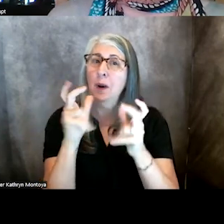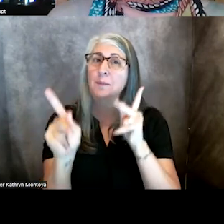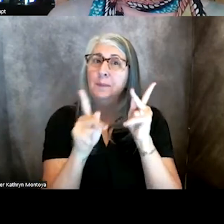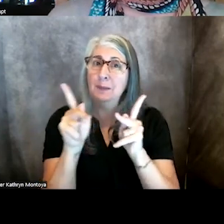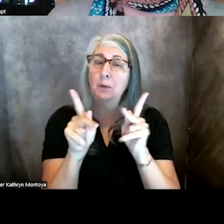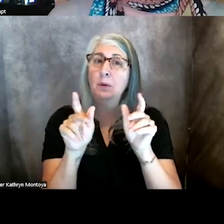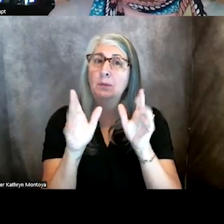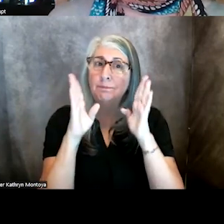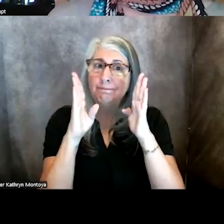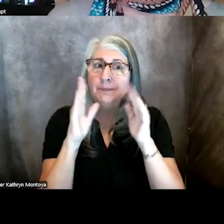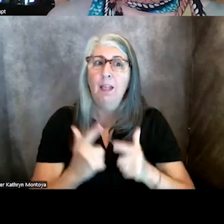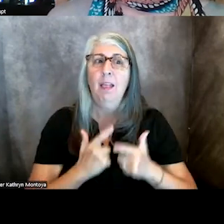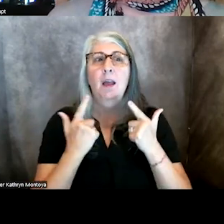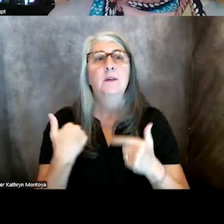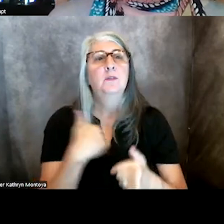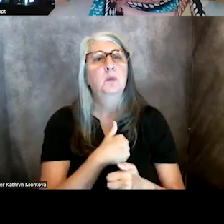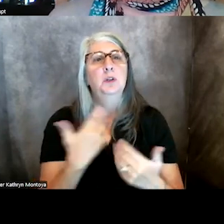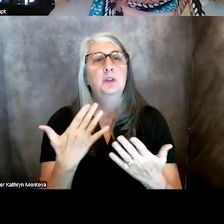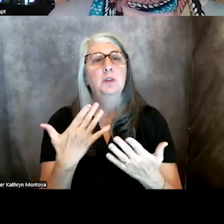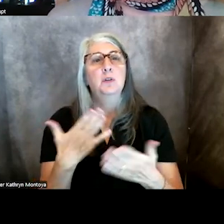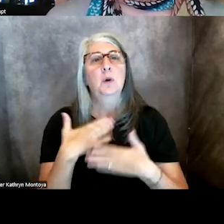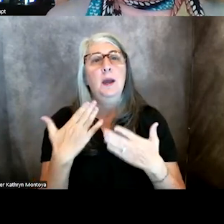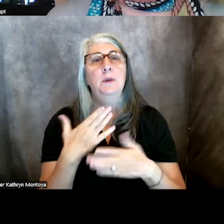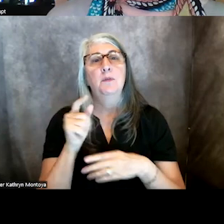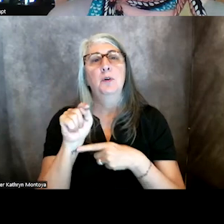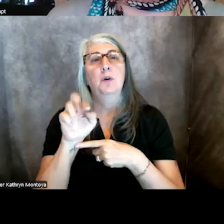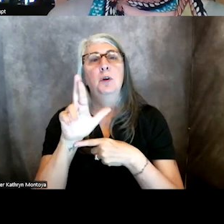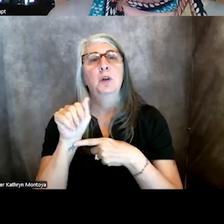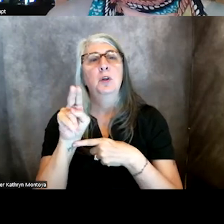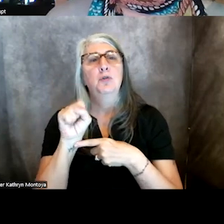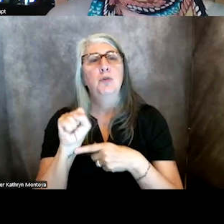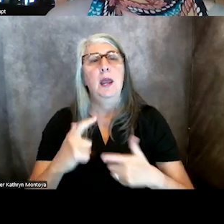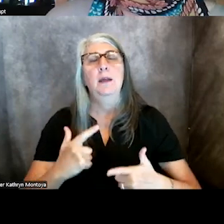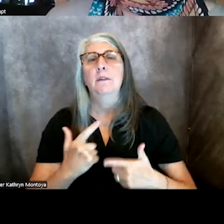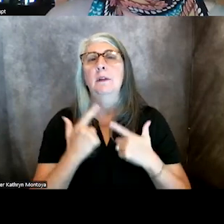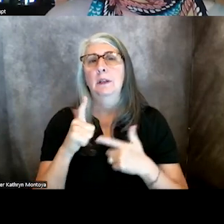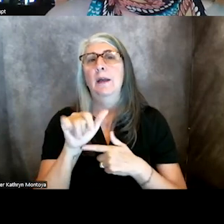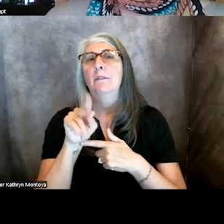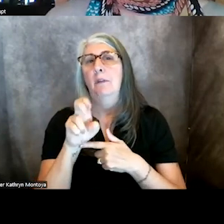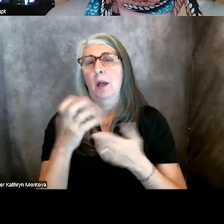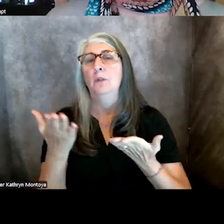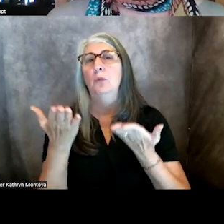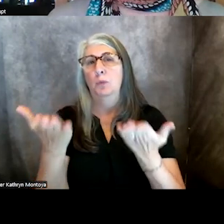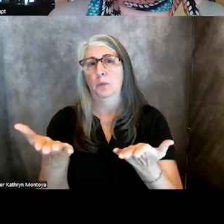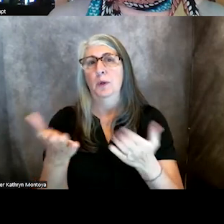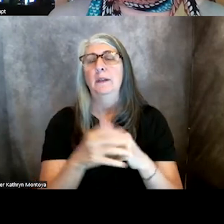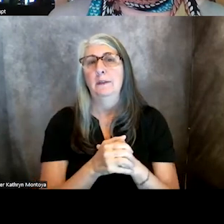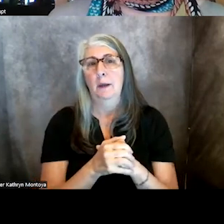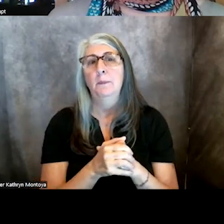Trans Lifeline continue to raise this issue, hoping to find that kind of balance.